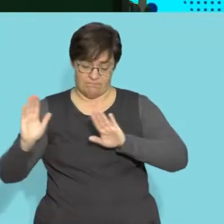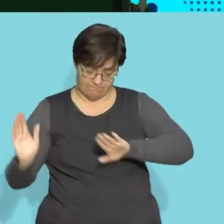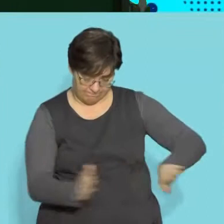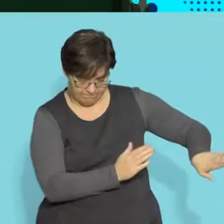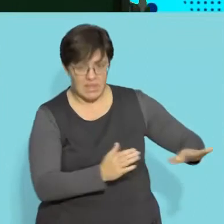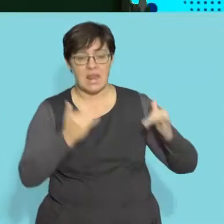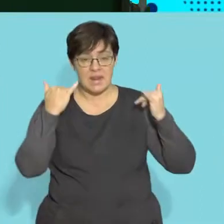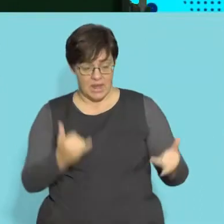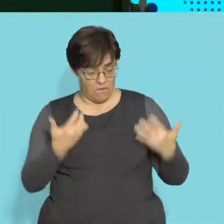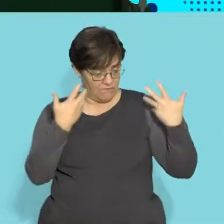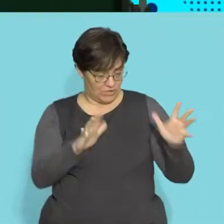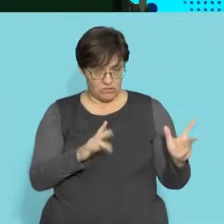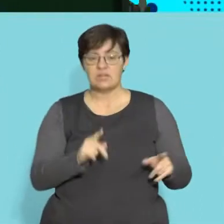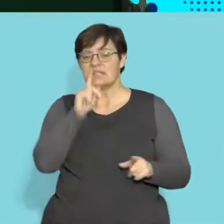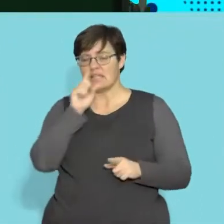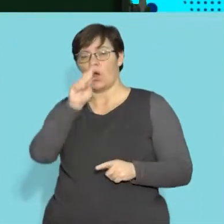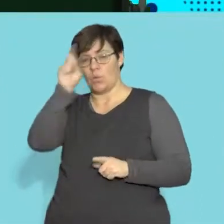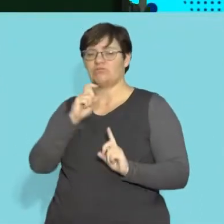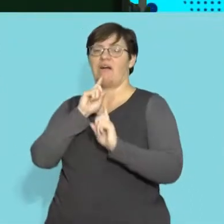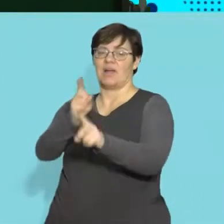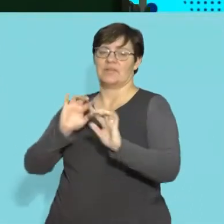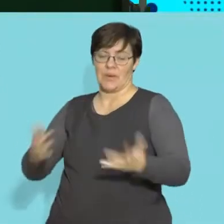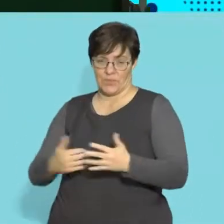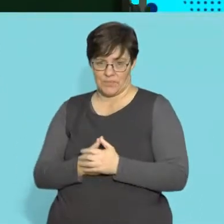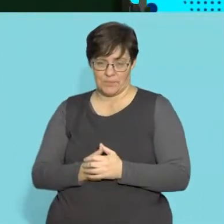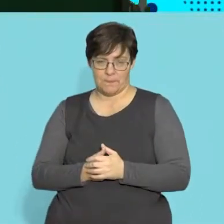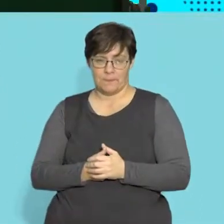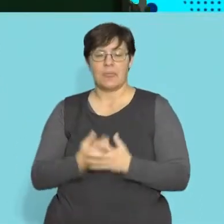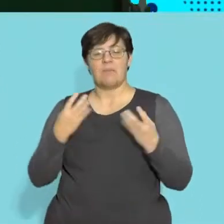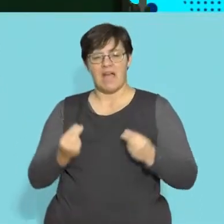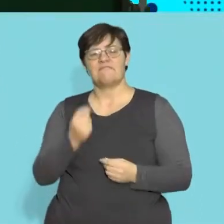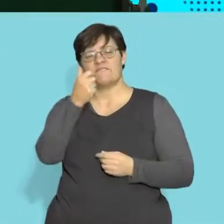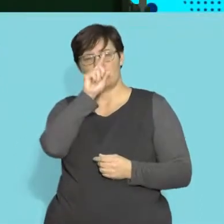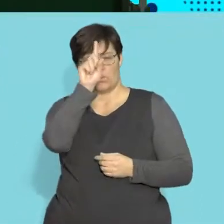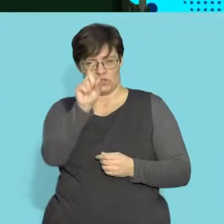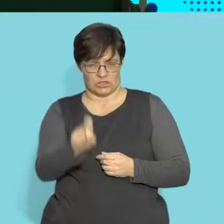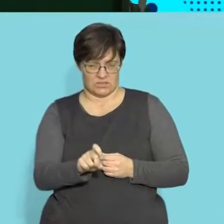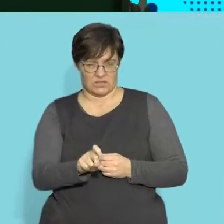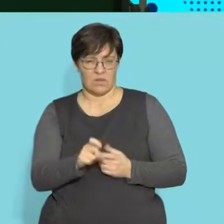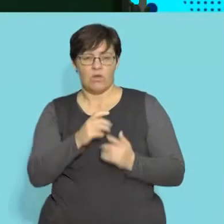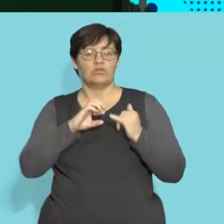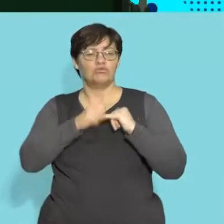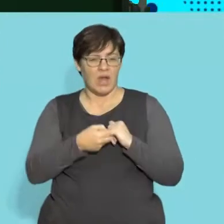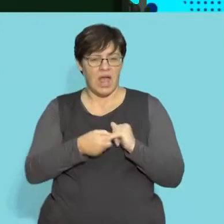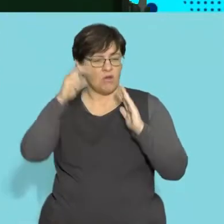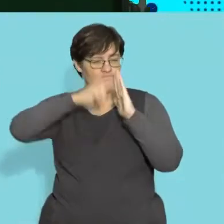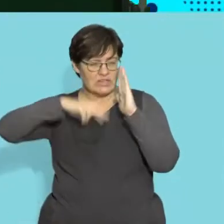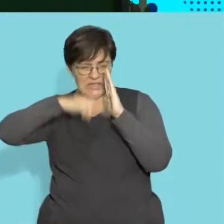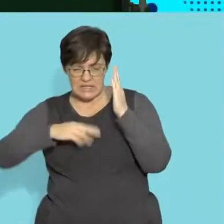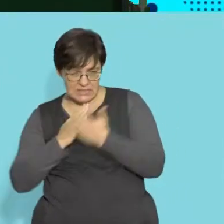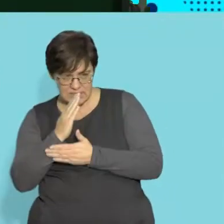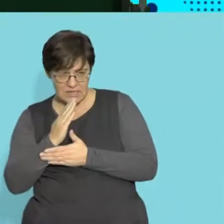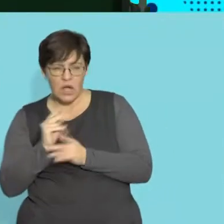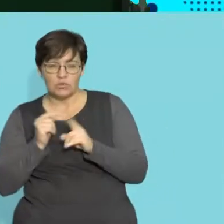that. Let's see if we can apply that to a few questions. So what I've done is I've got a few questions, and we're going to attempt to read through